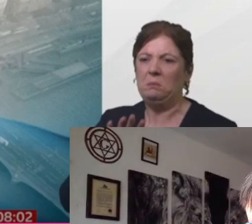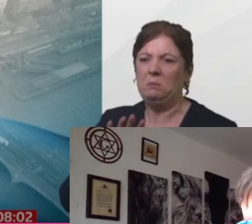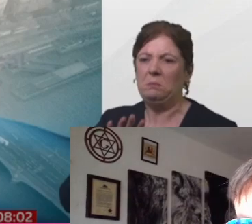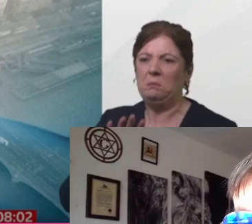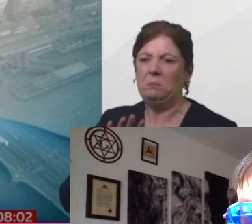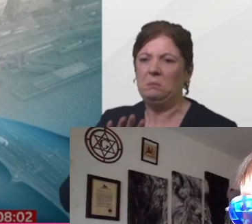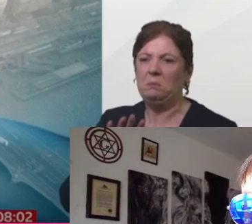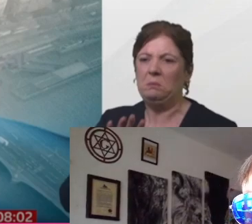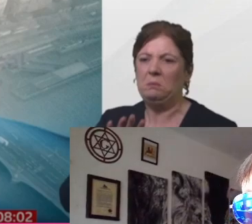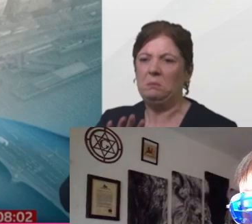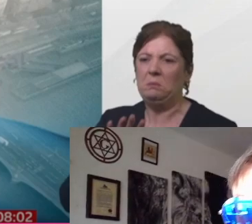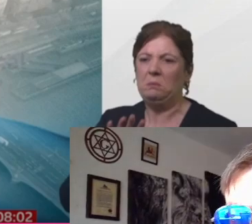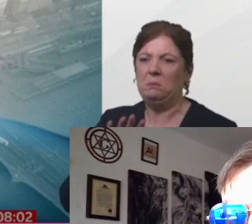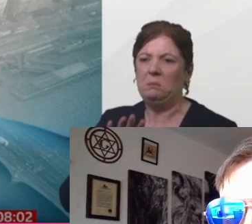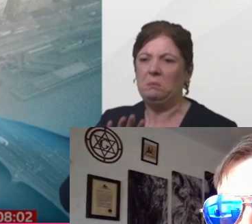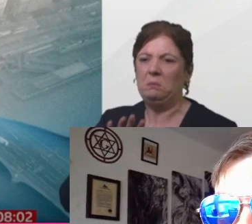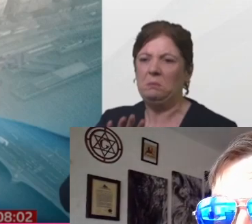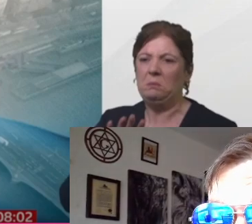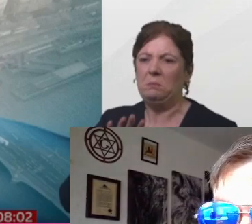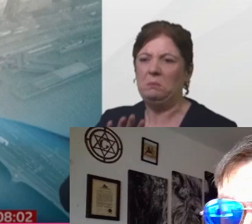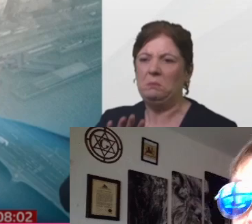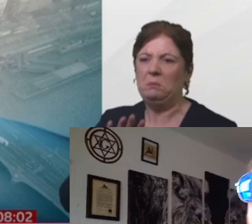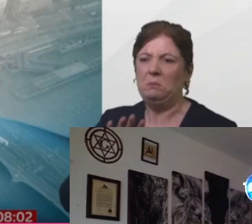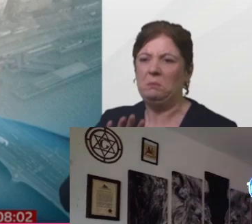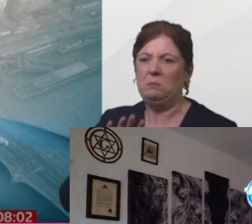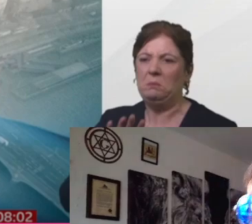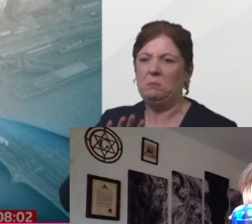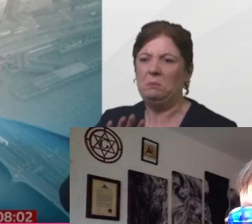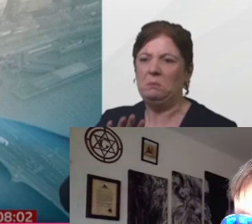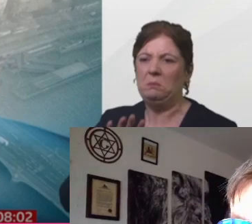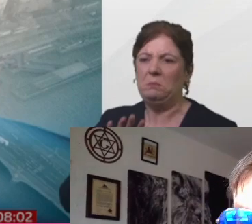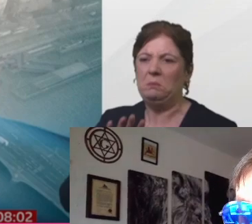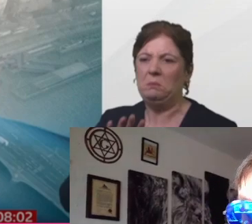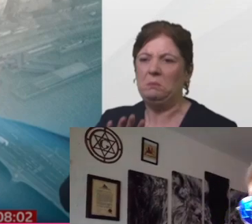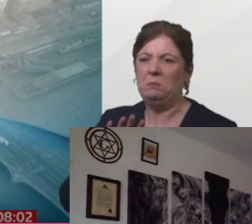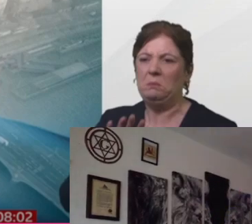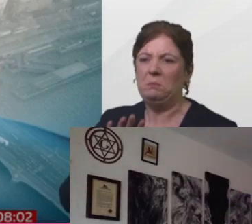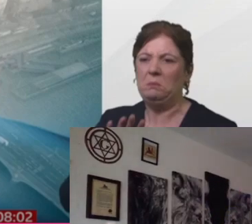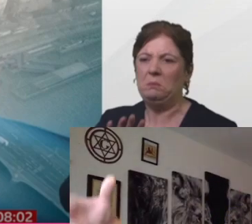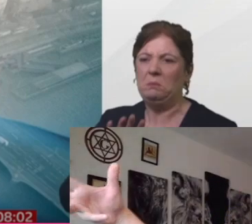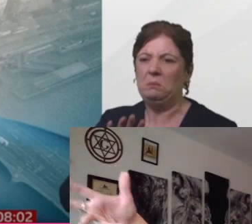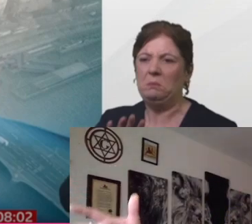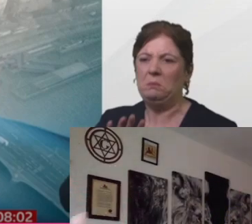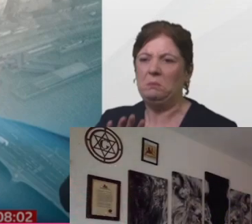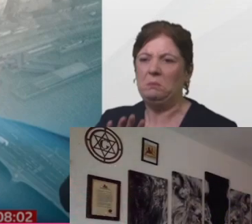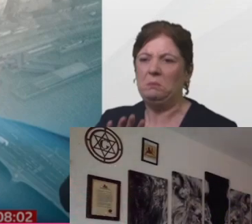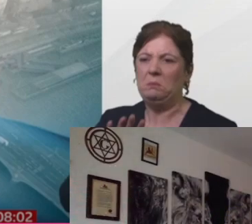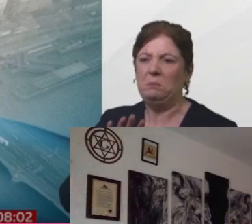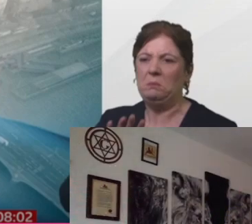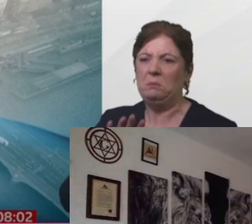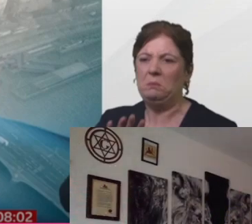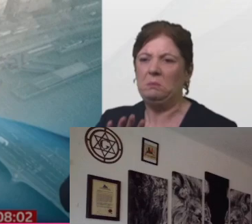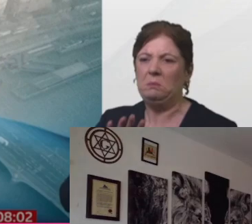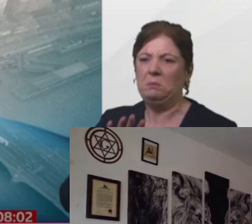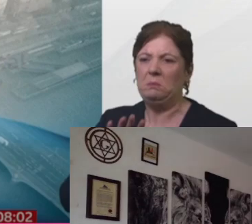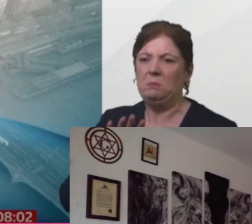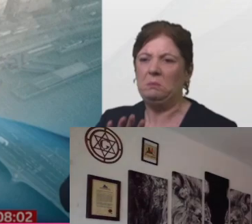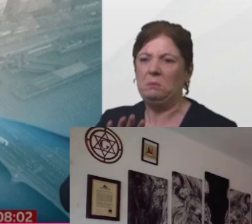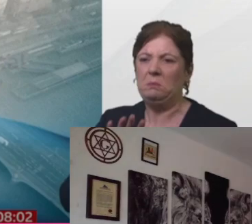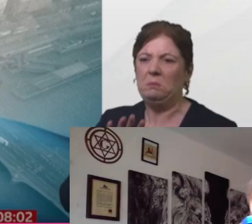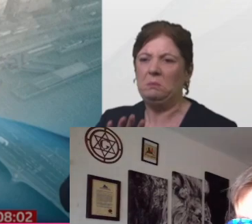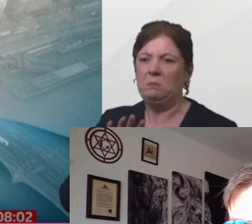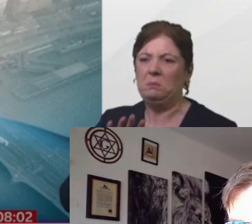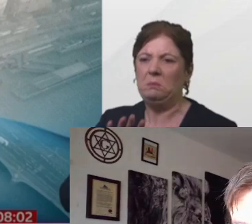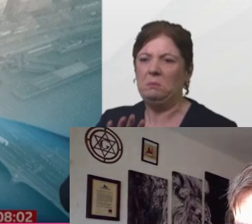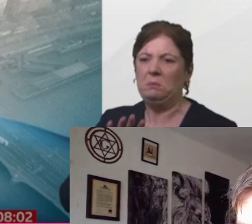organised religion is an extremely retarded extreme group, all based on violence. Point to your